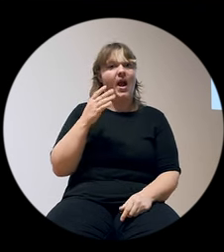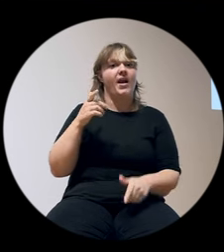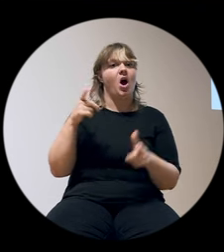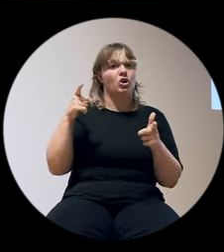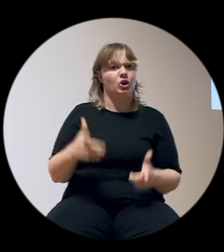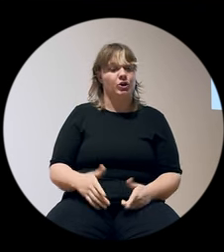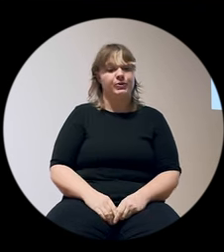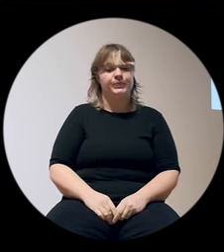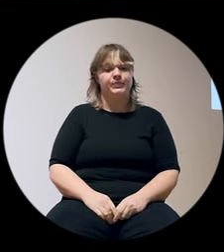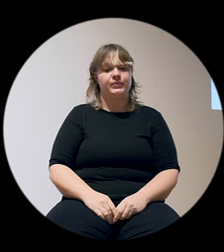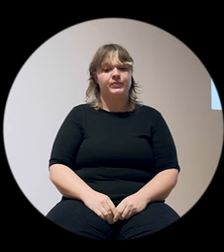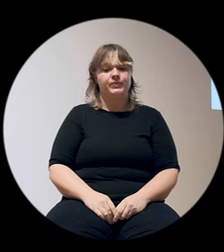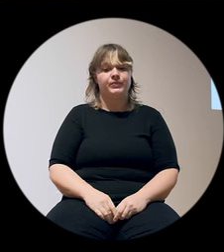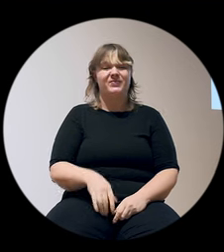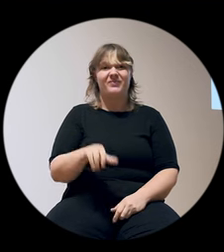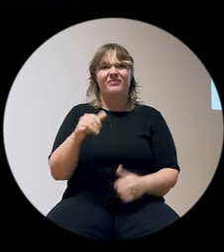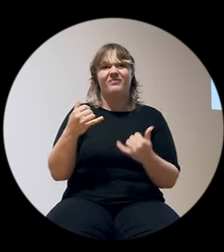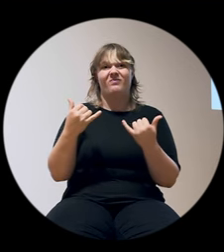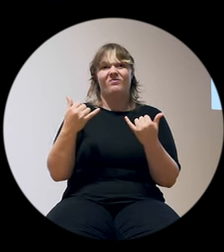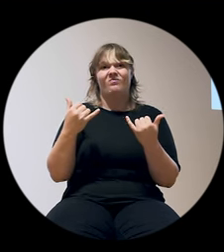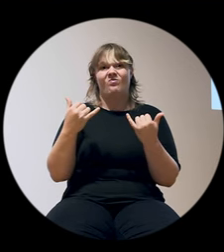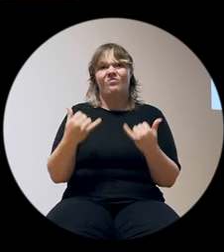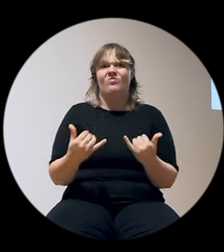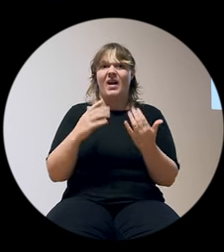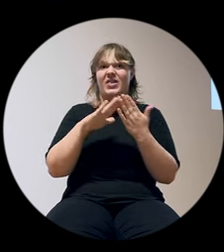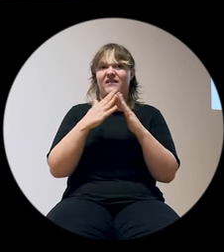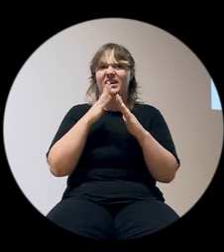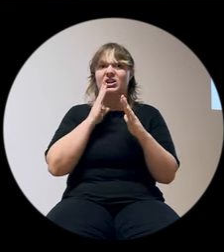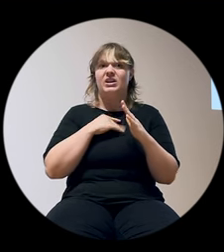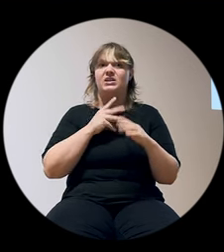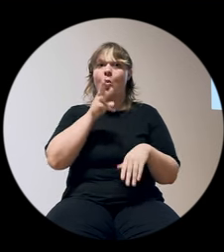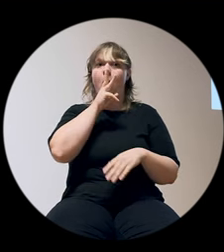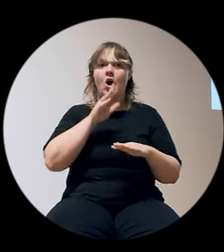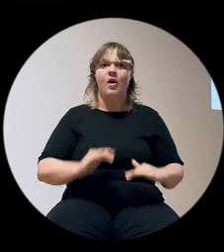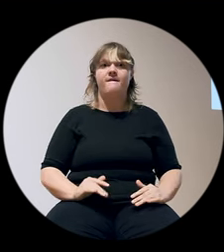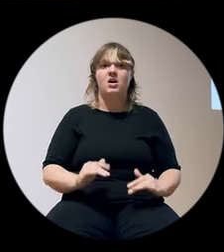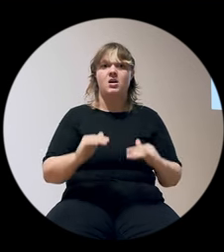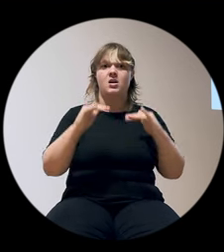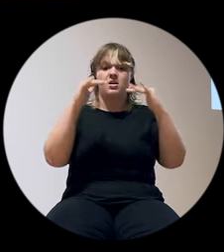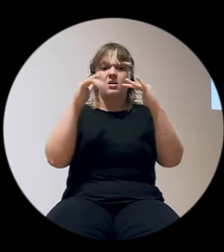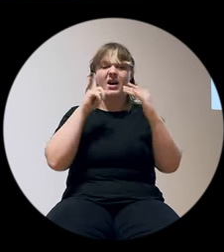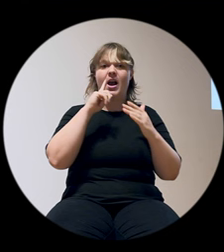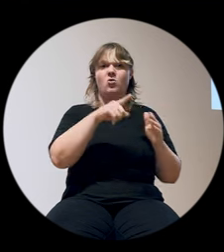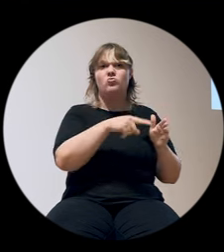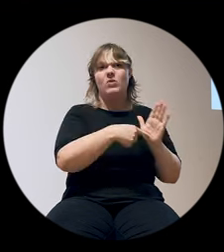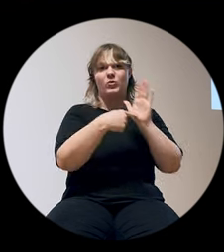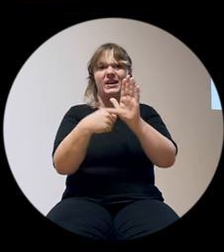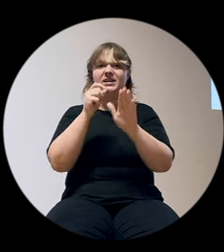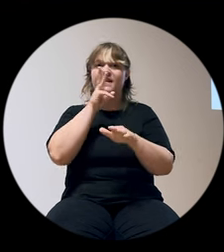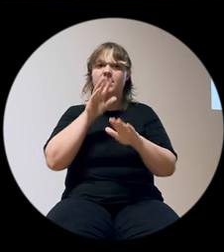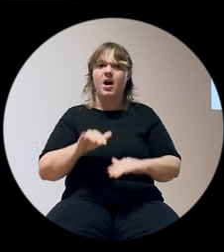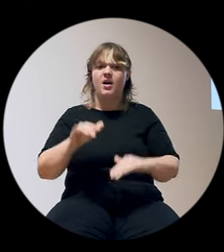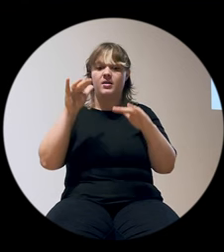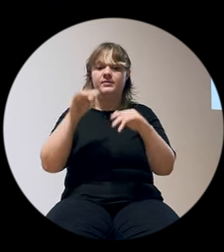village now being swallowed by a rising sea melts into trophy form. We Dreamt Deaf is half animal, half rug, fixed in struggle to